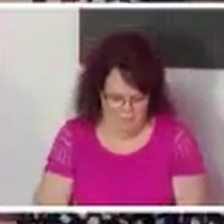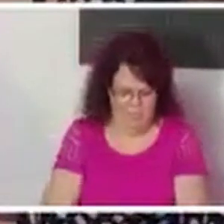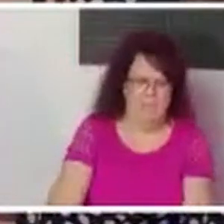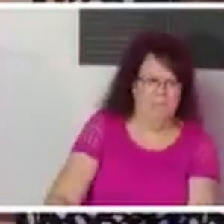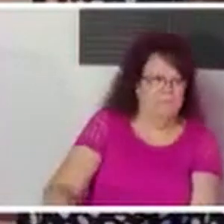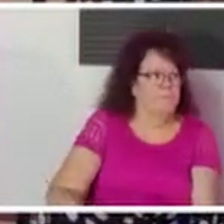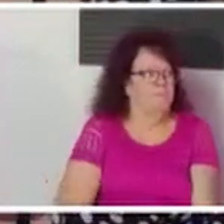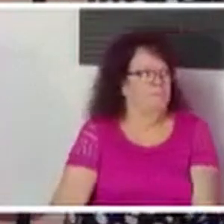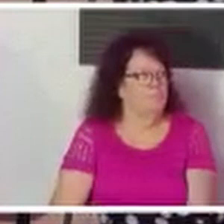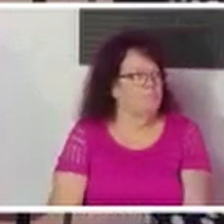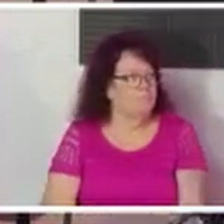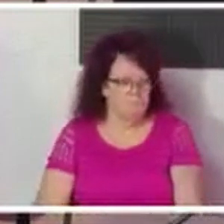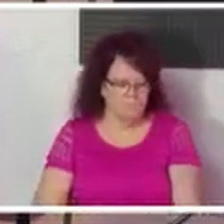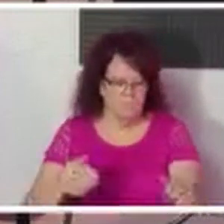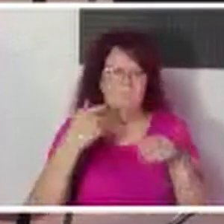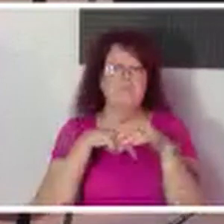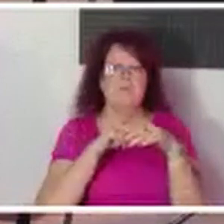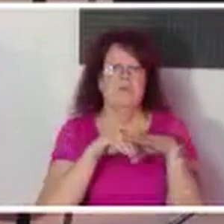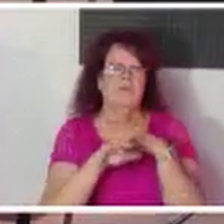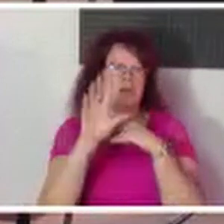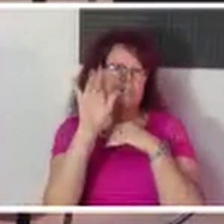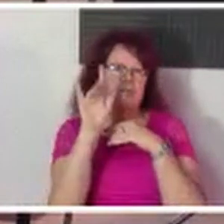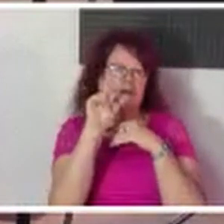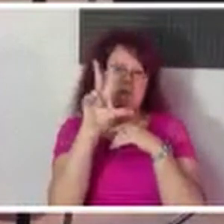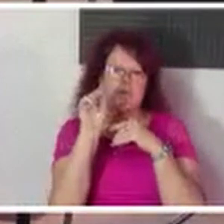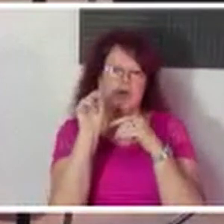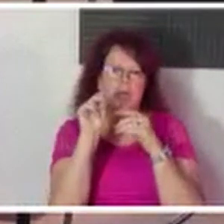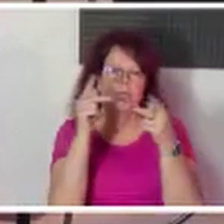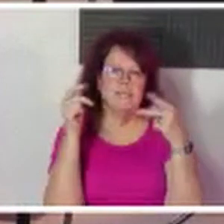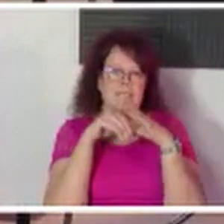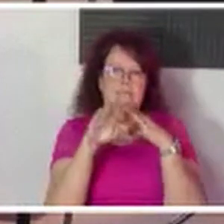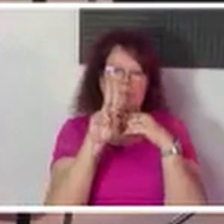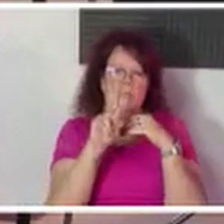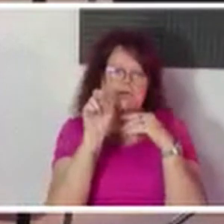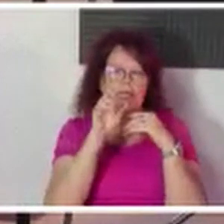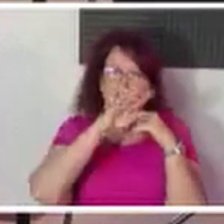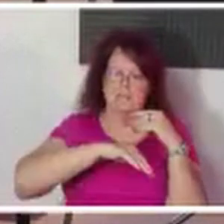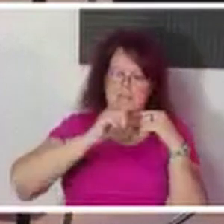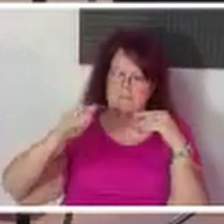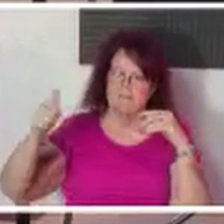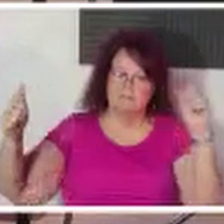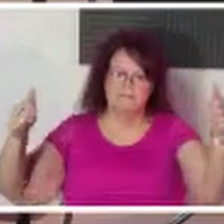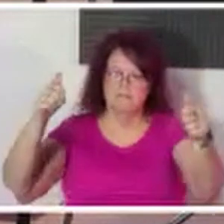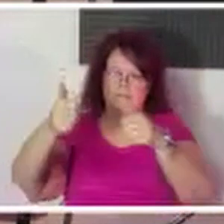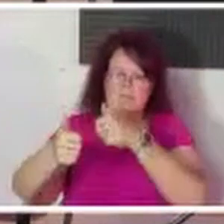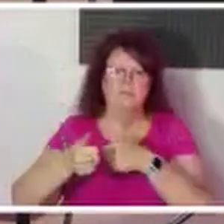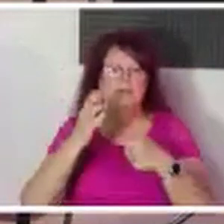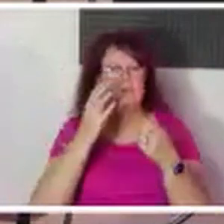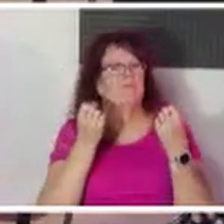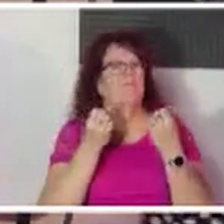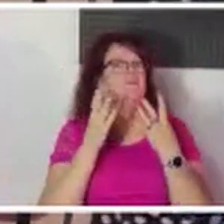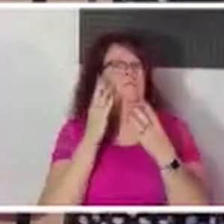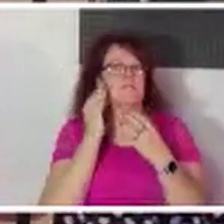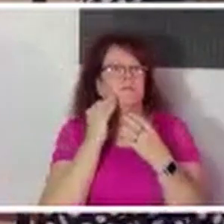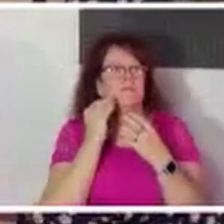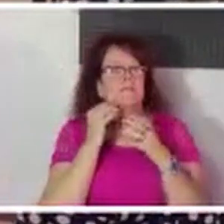Yeah, so we're in 25 to 30 locations across the US, which means we have a wealth of experiences with a wealth of key players